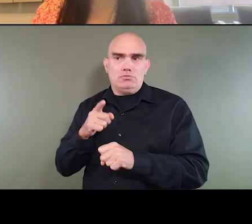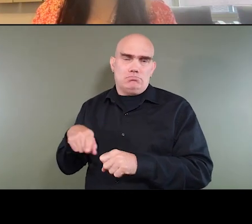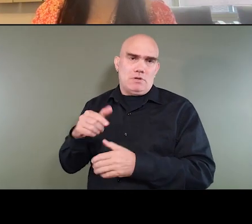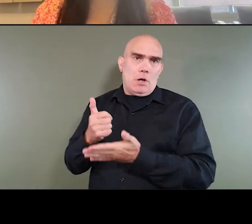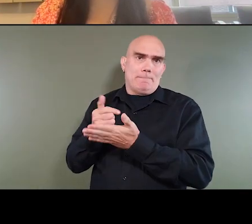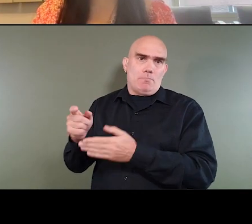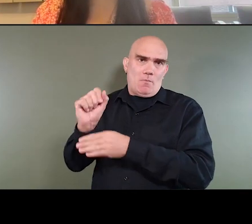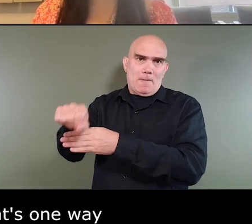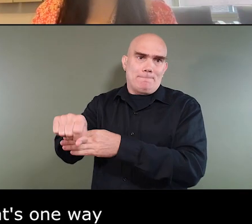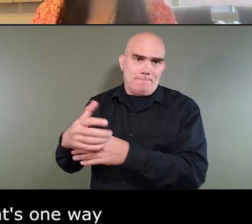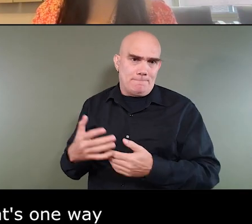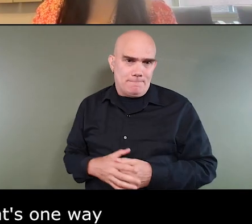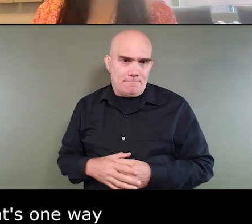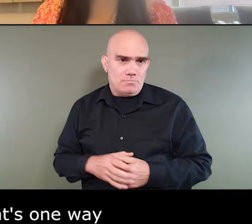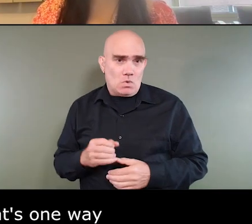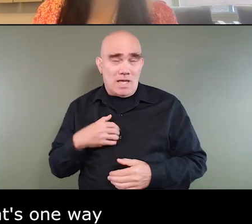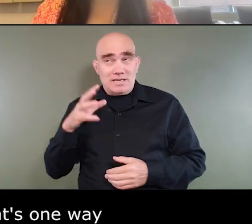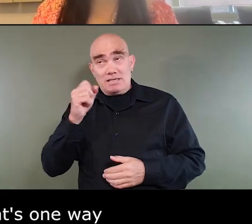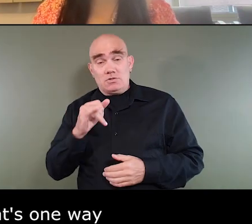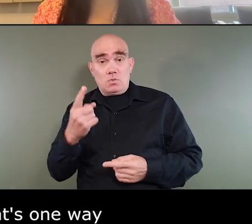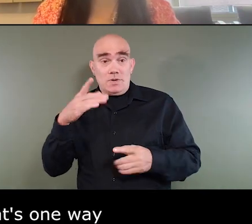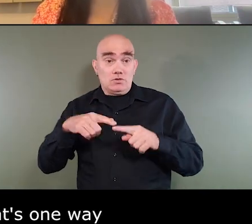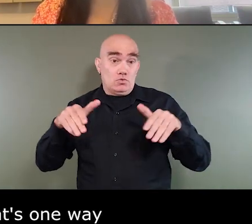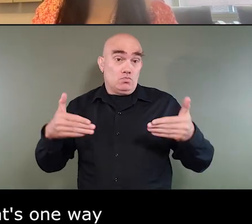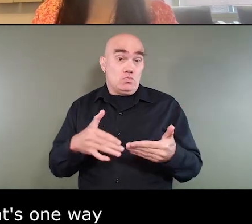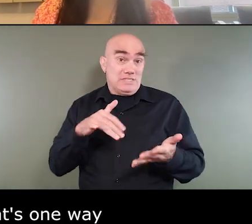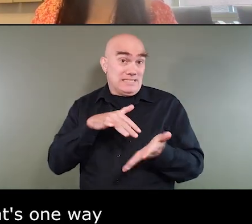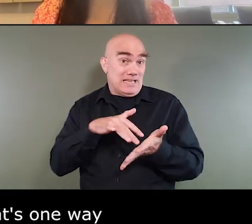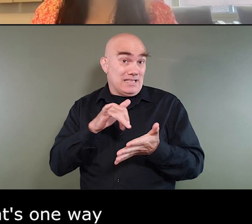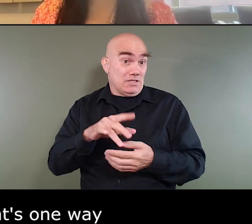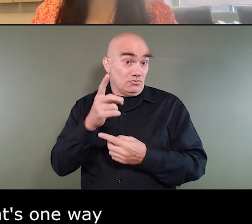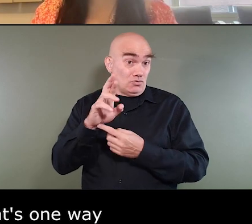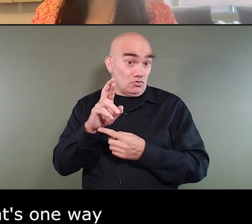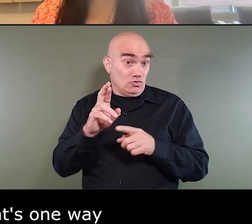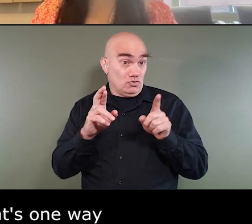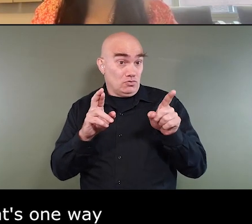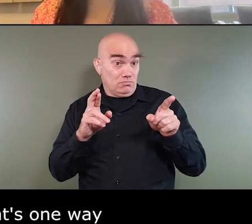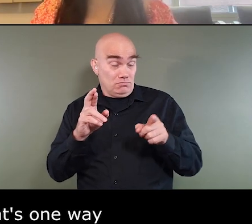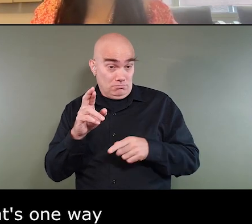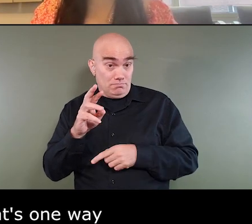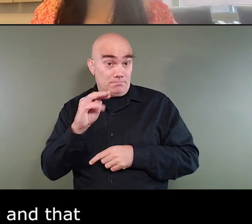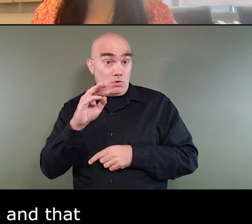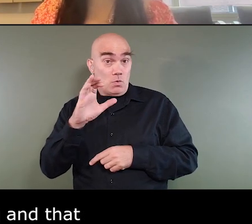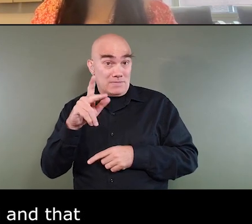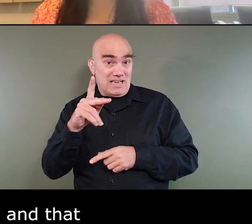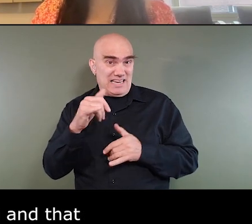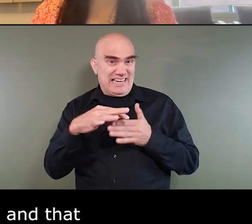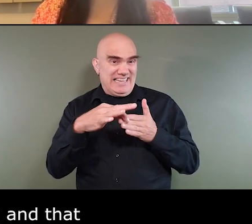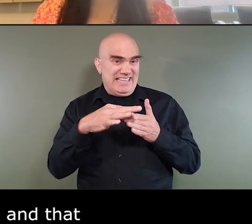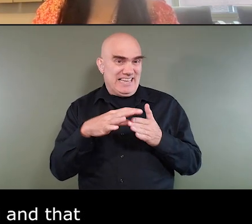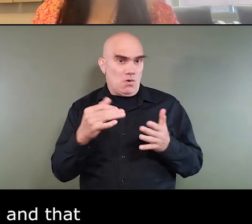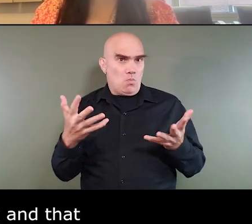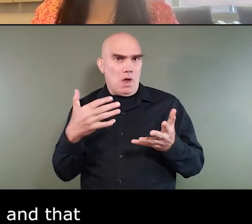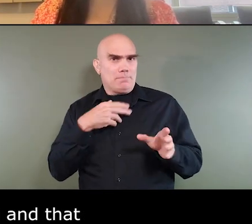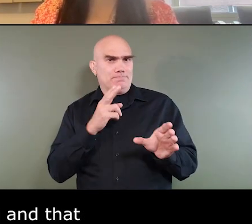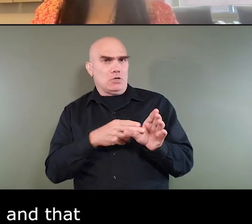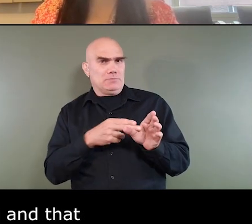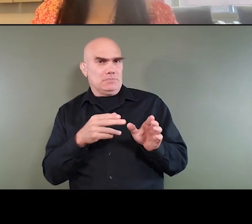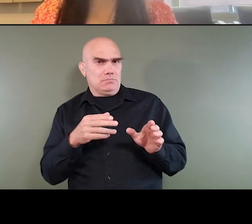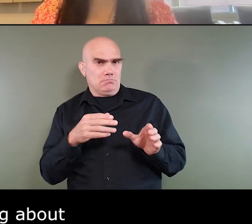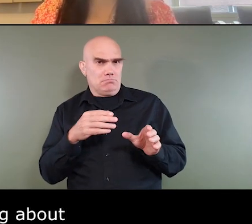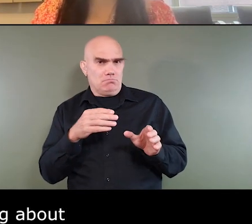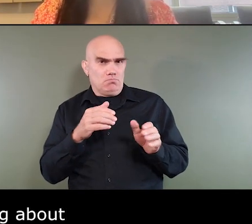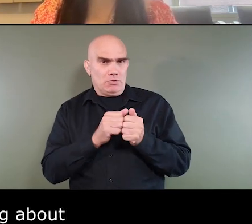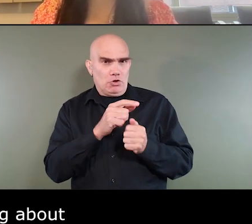overcome. I guess that's one way to introduce the study that Dr. McCormack's leading and that I'm participating on with